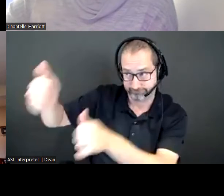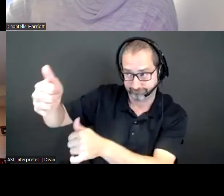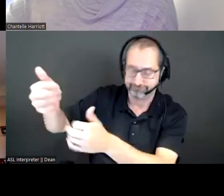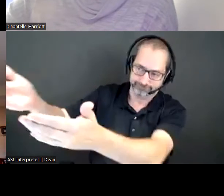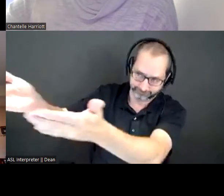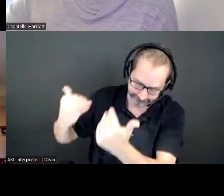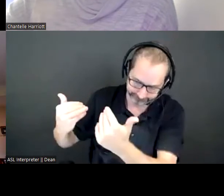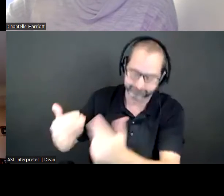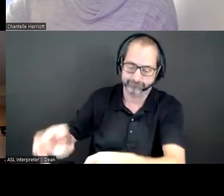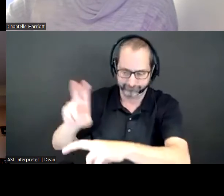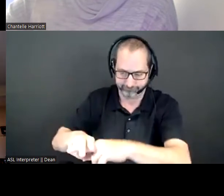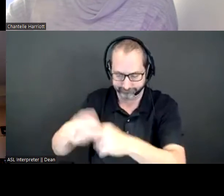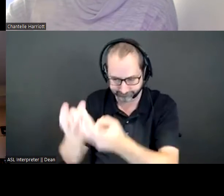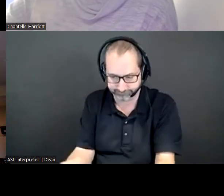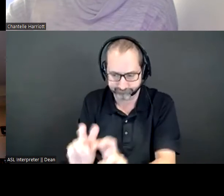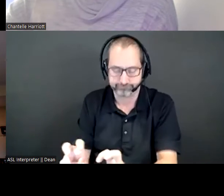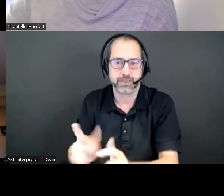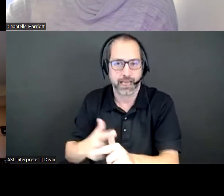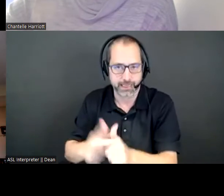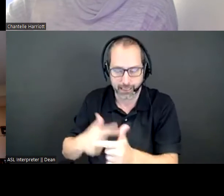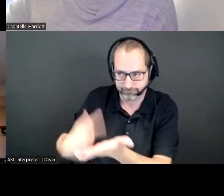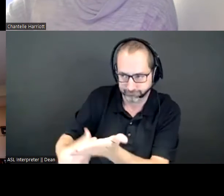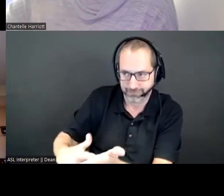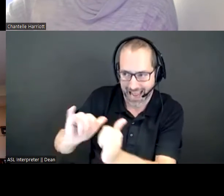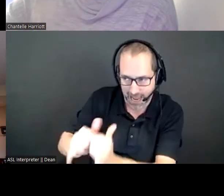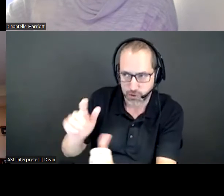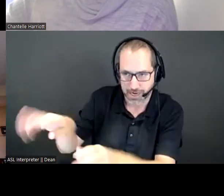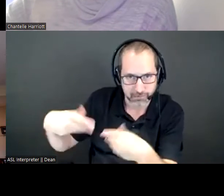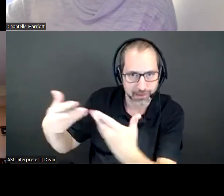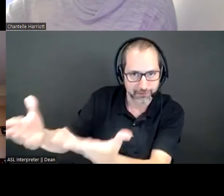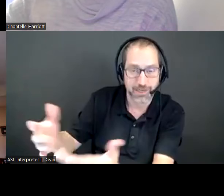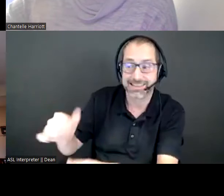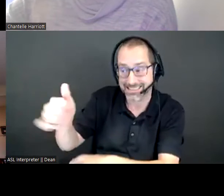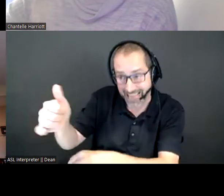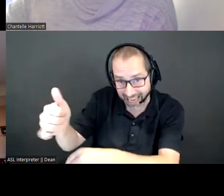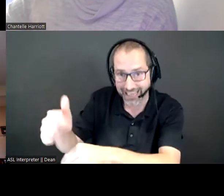and prevent elder abuse in the 10 long-term care and beyond